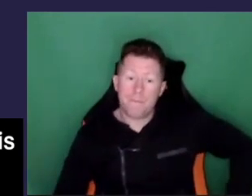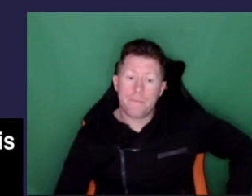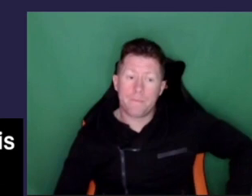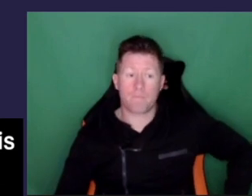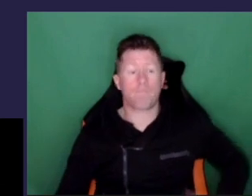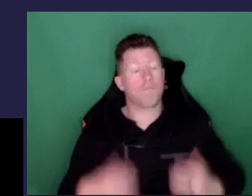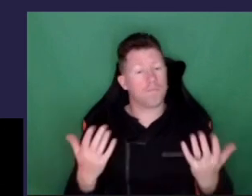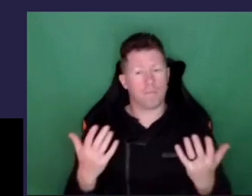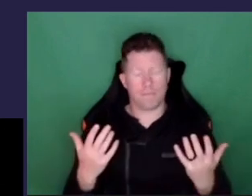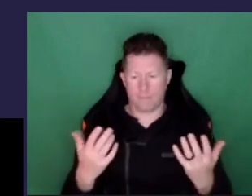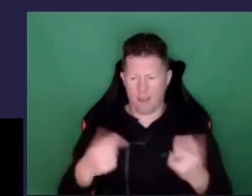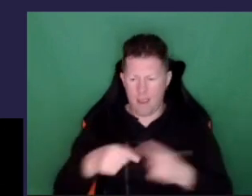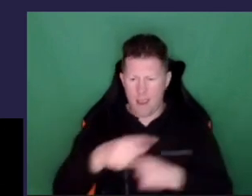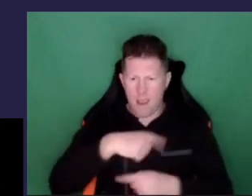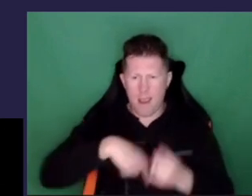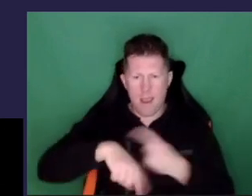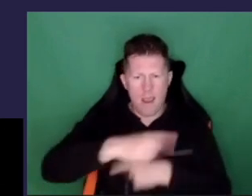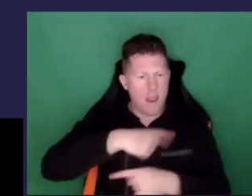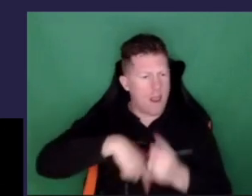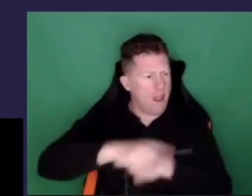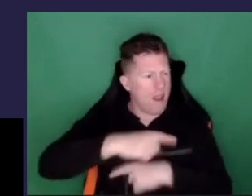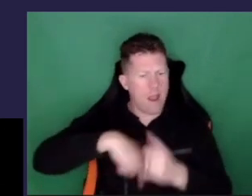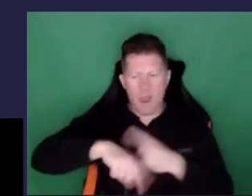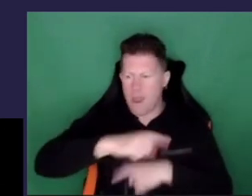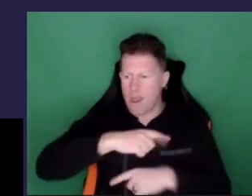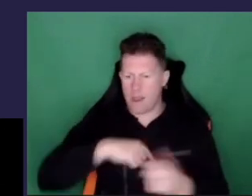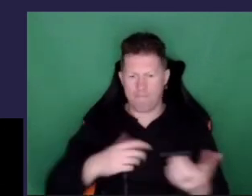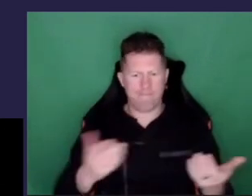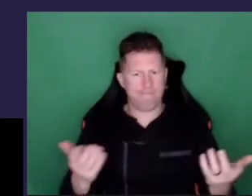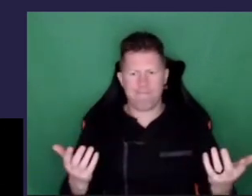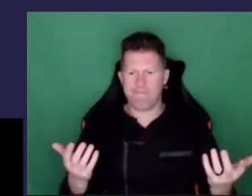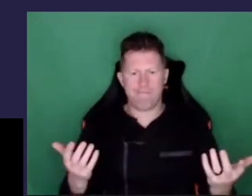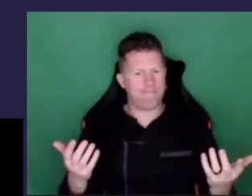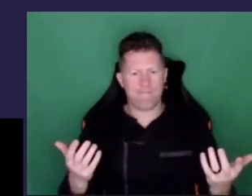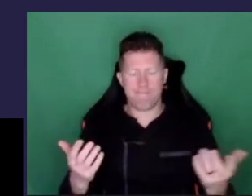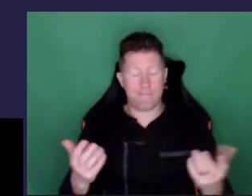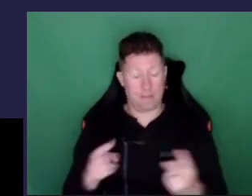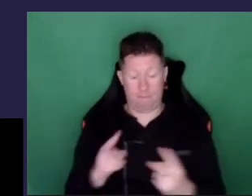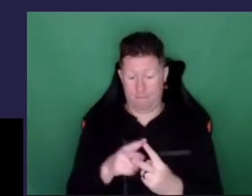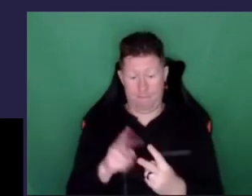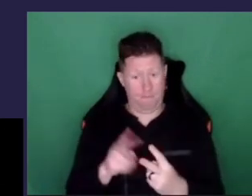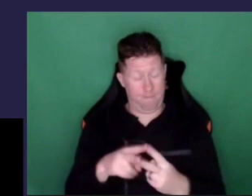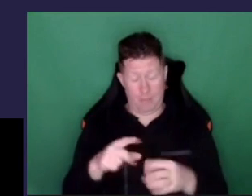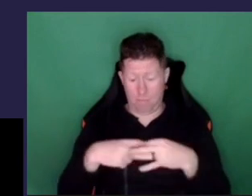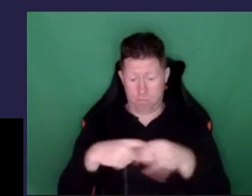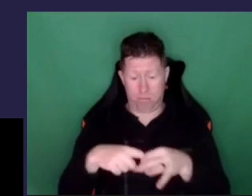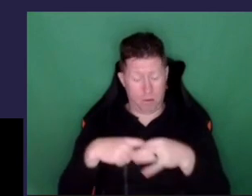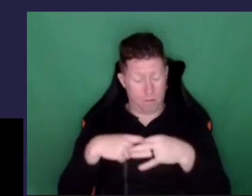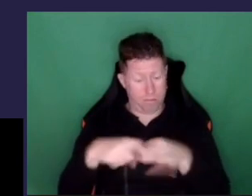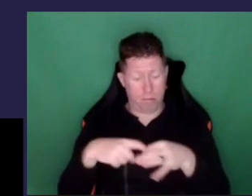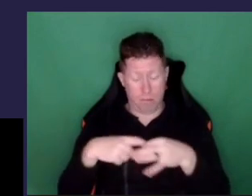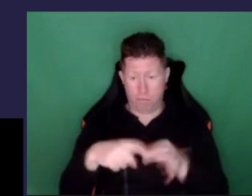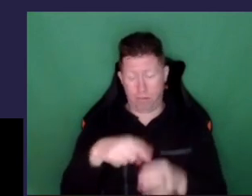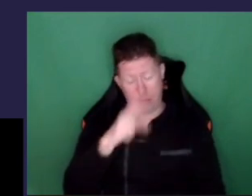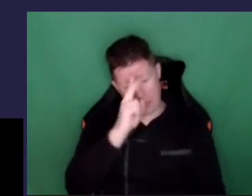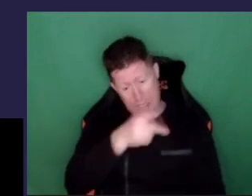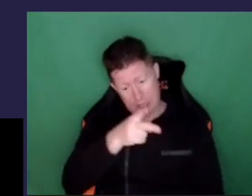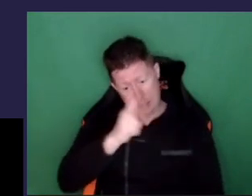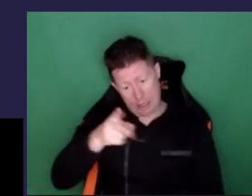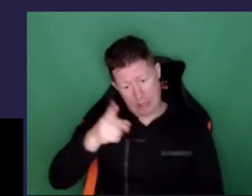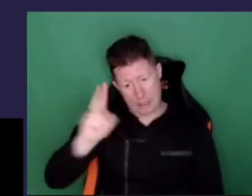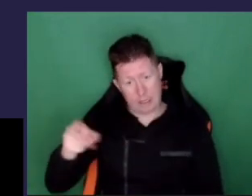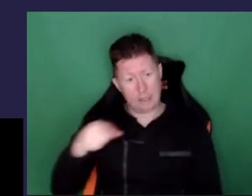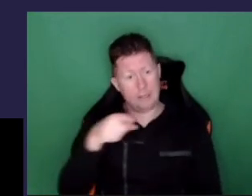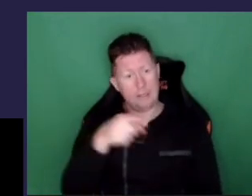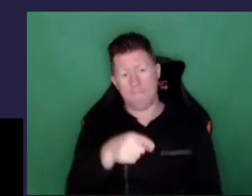And after months and months and months of those two questions being posed repetitively, June found a